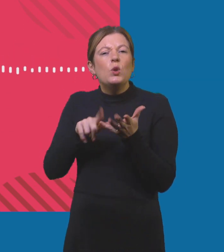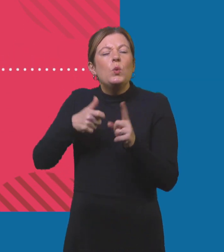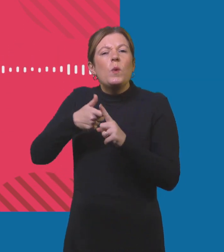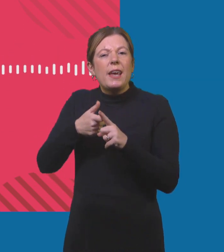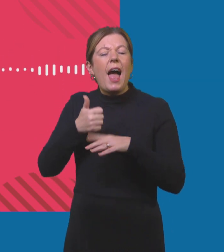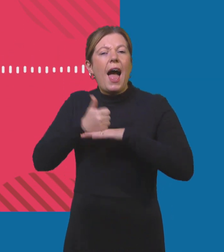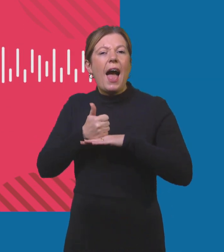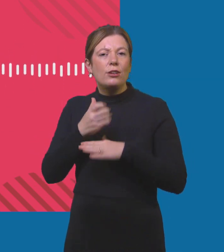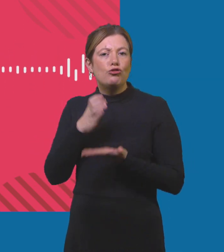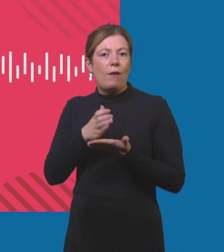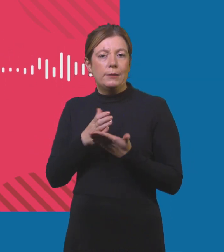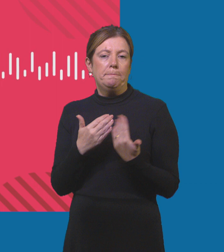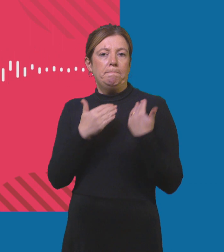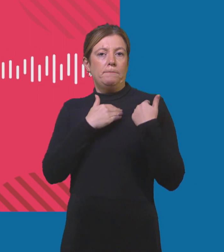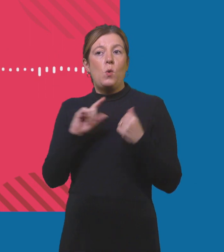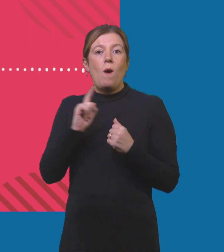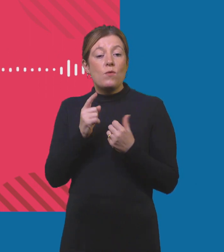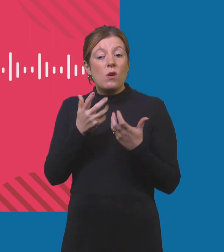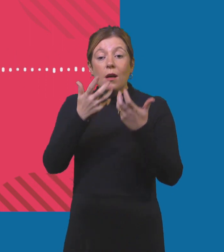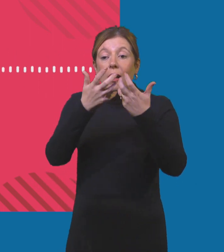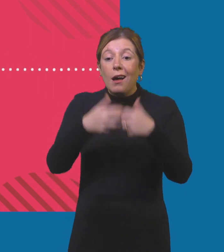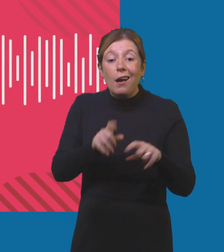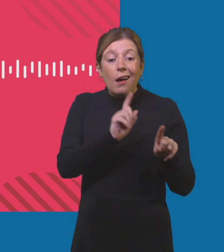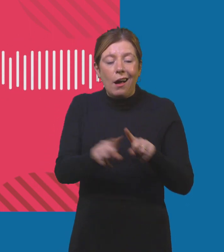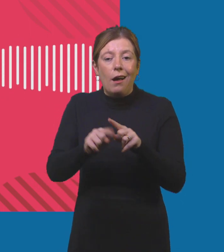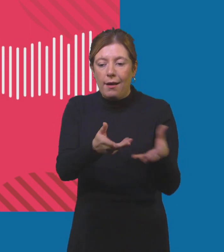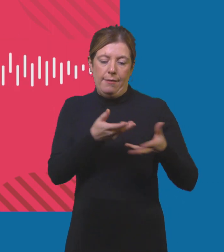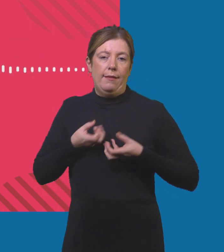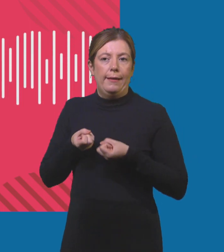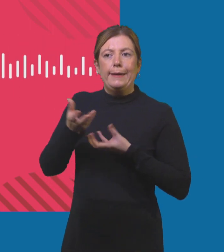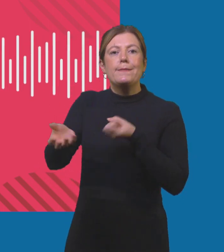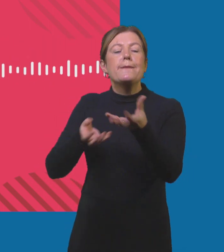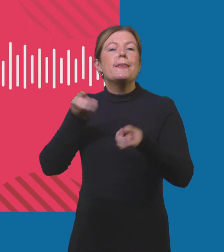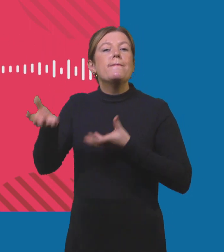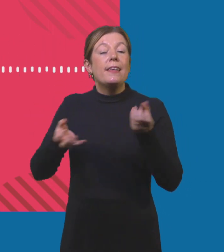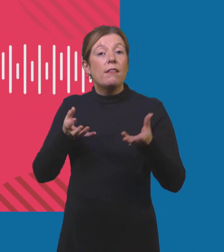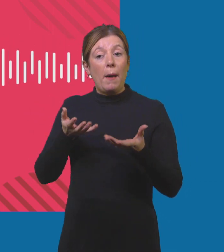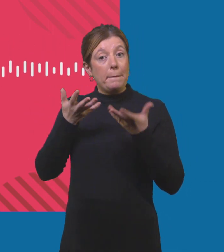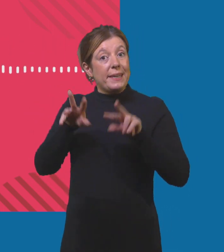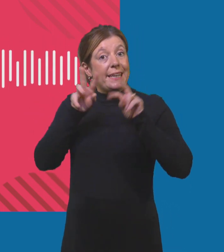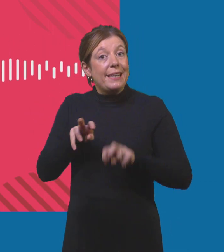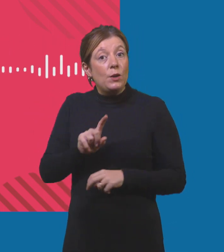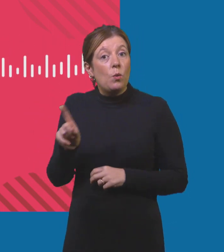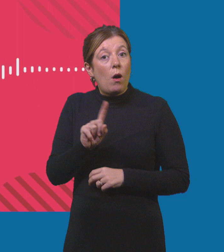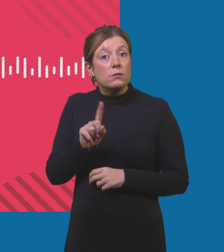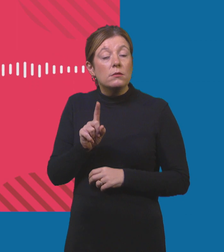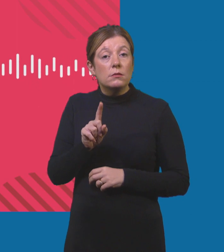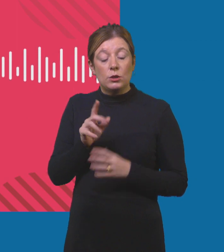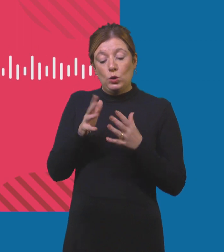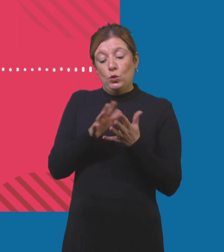charity dedicated to redistributing unwanted mobility aids. And they found as well that there was a WHO